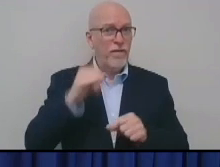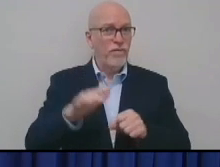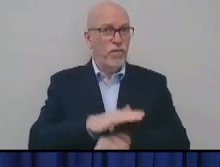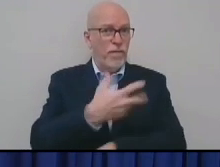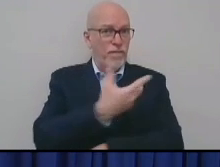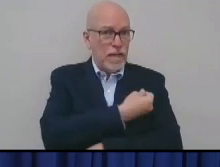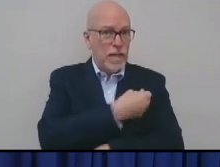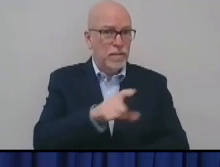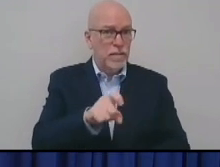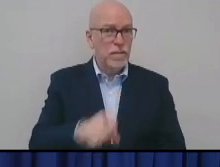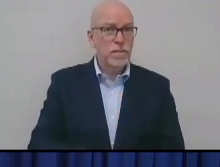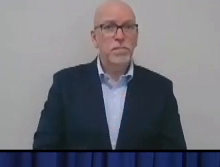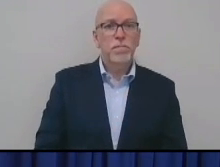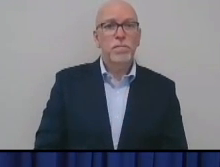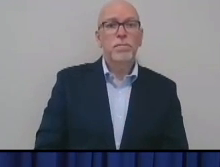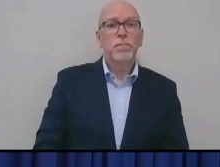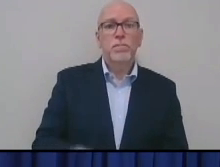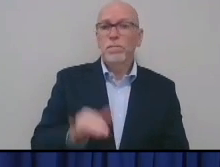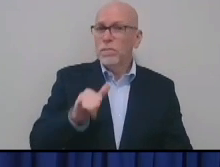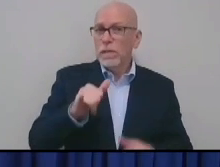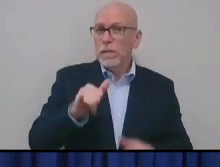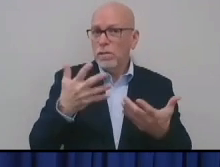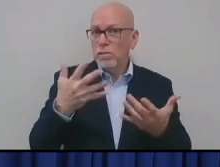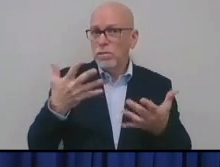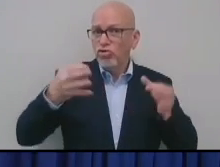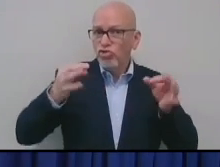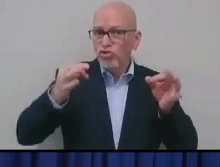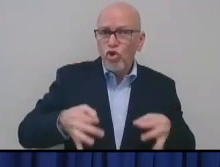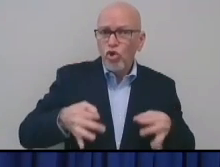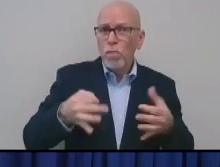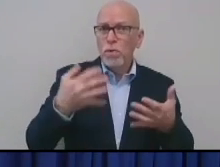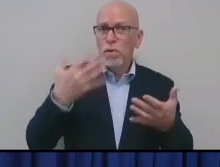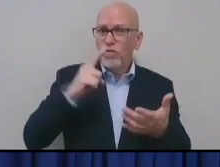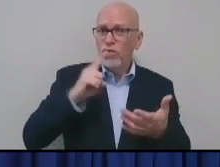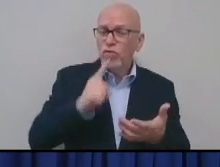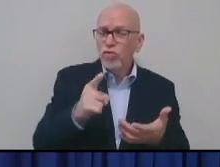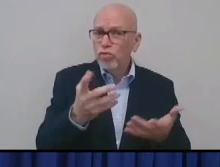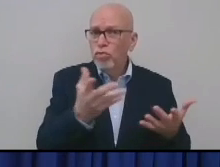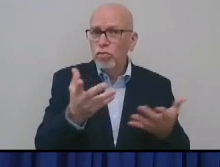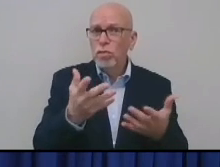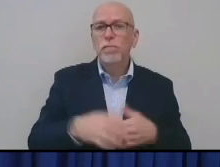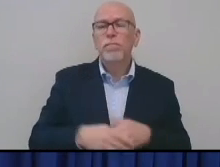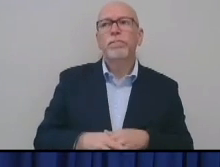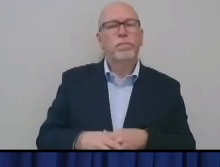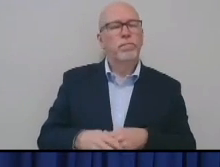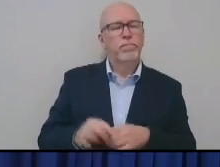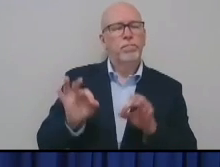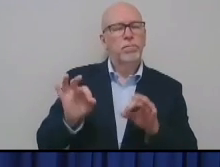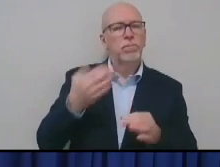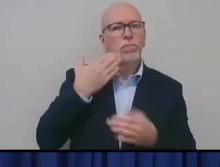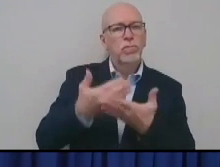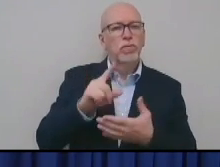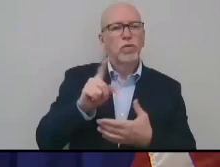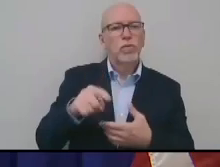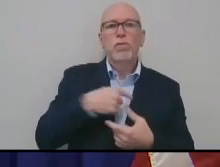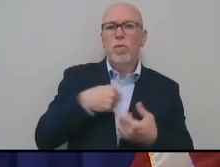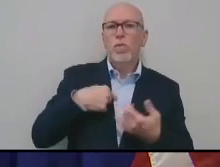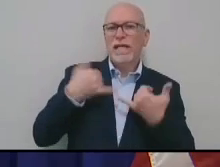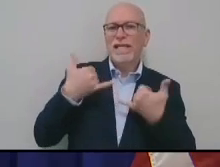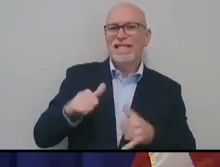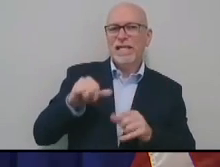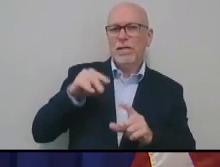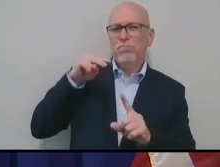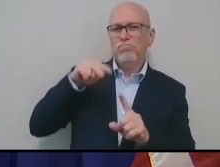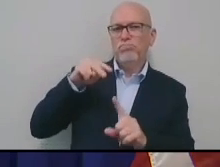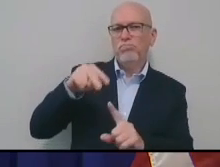vaccinated? Has that ever been determined or? So it's a great question, and we continue to look at that on a